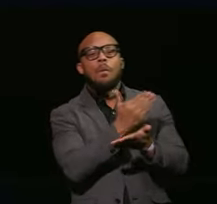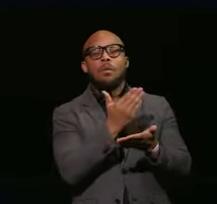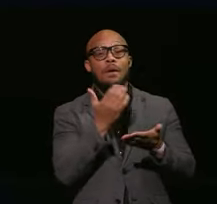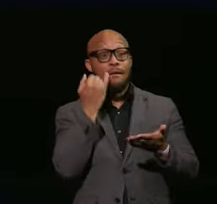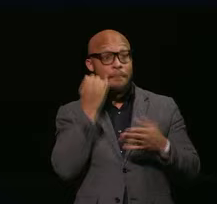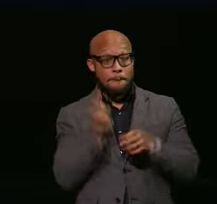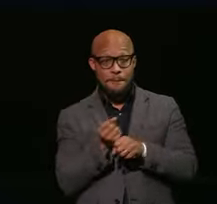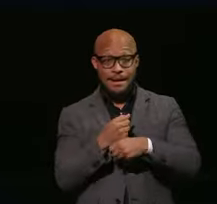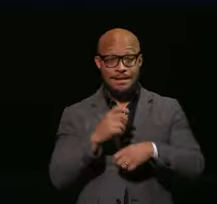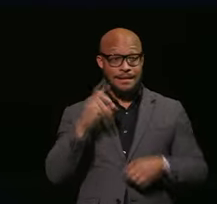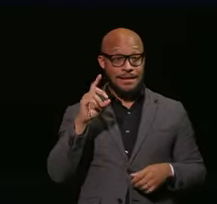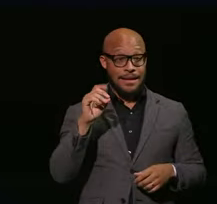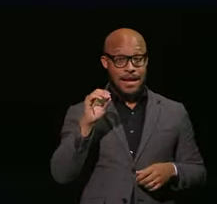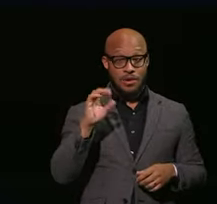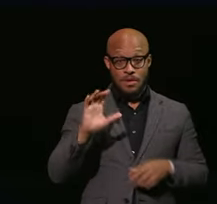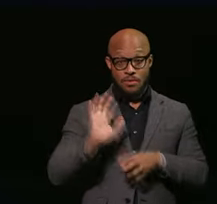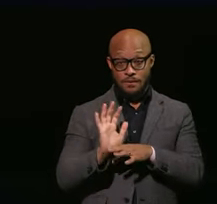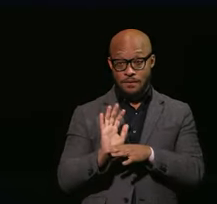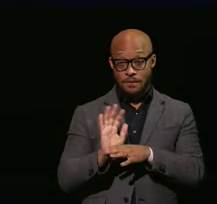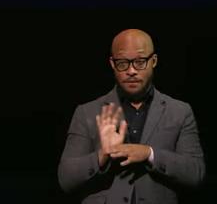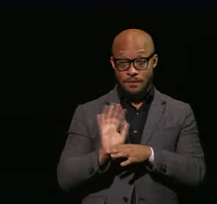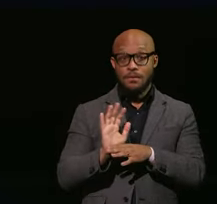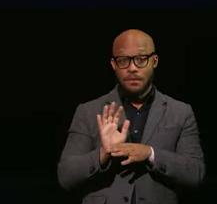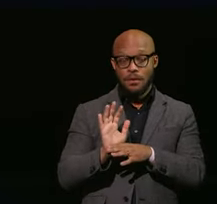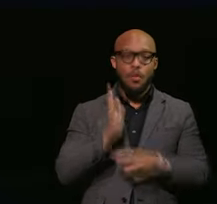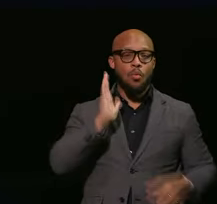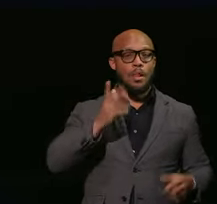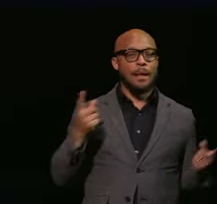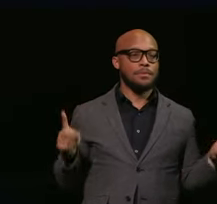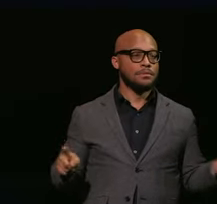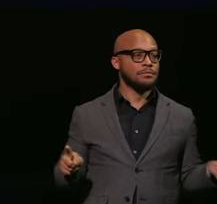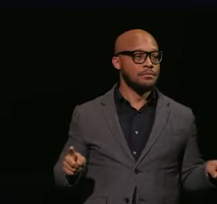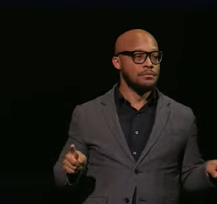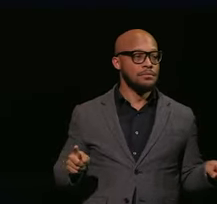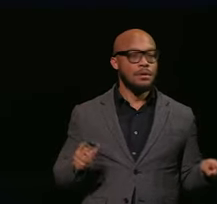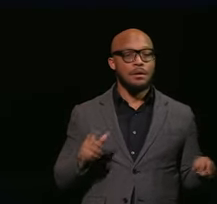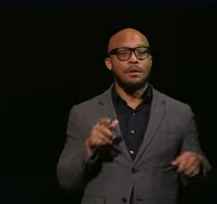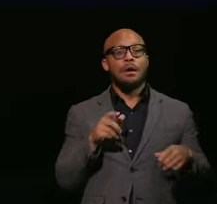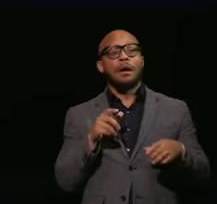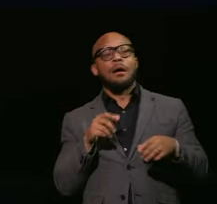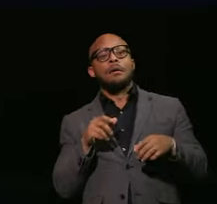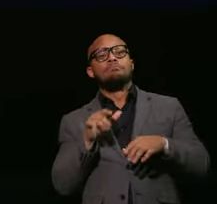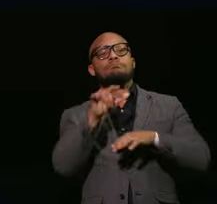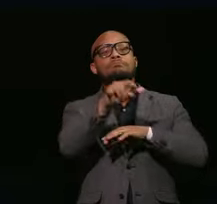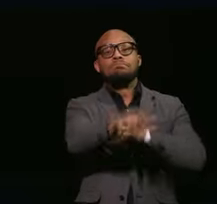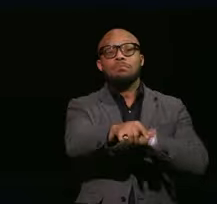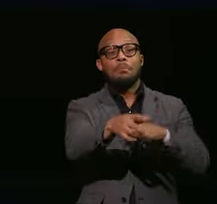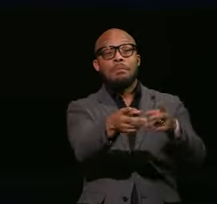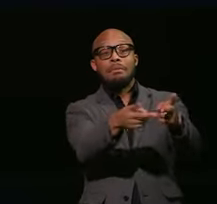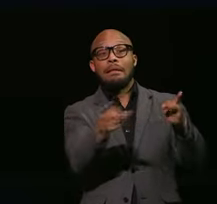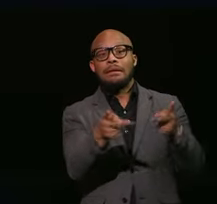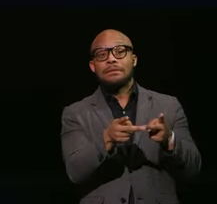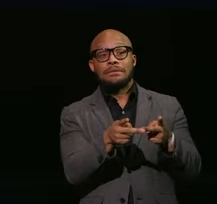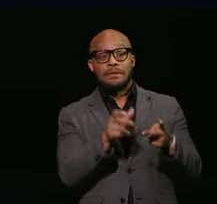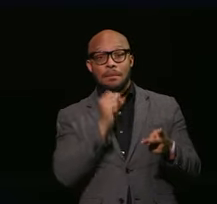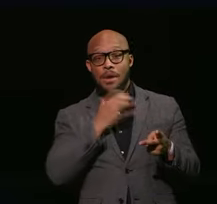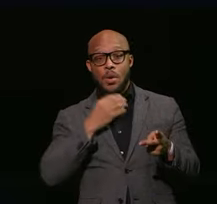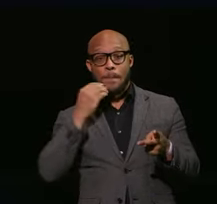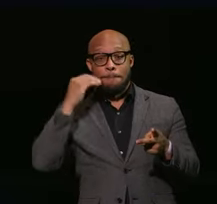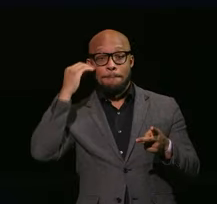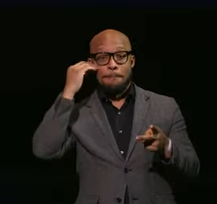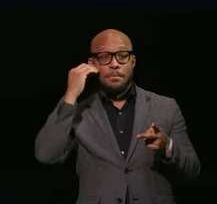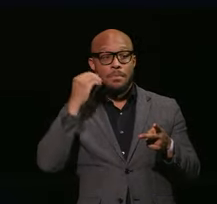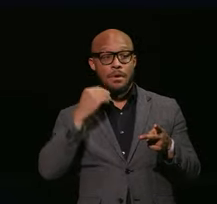into a place that's not your own, and you attempt to change things, but this